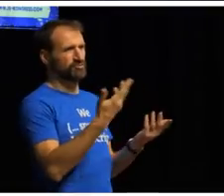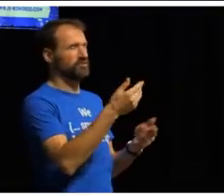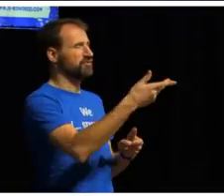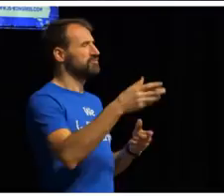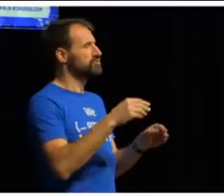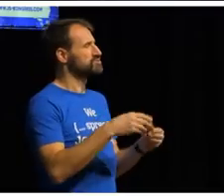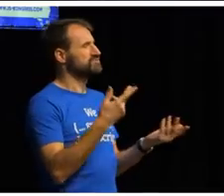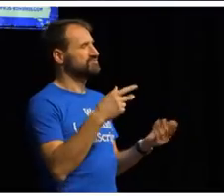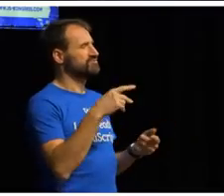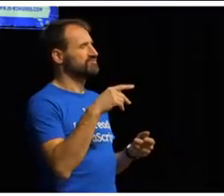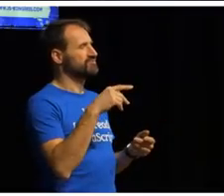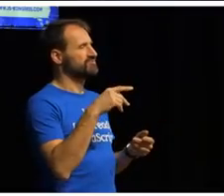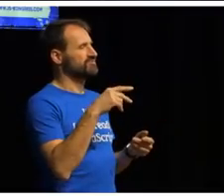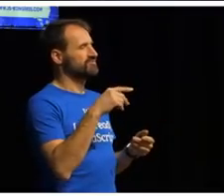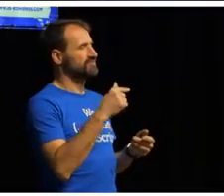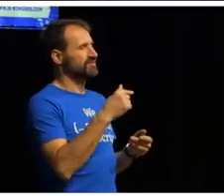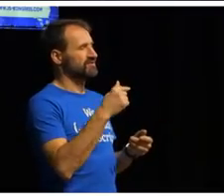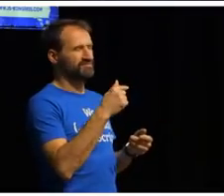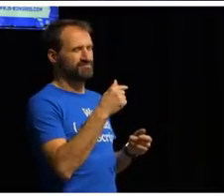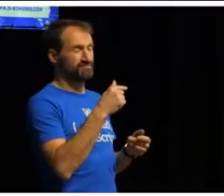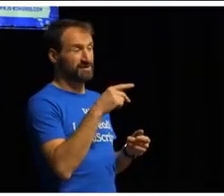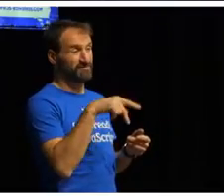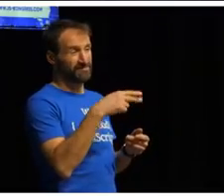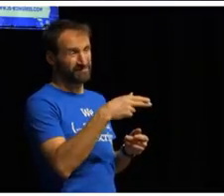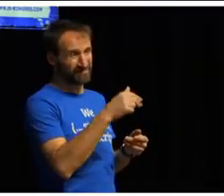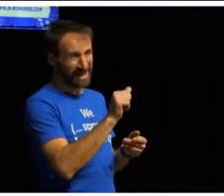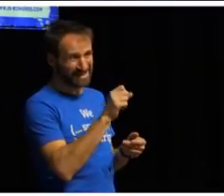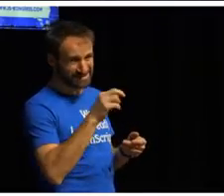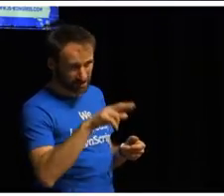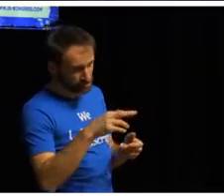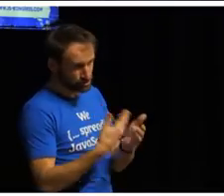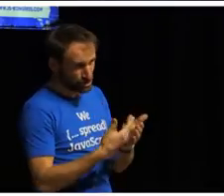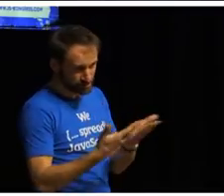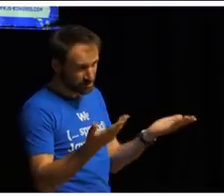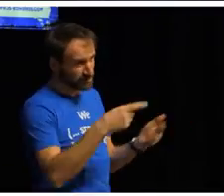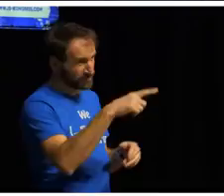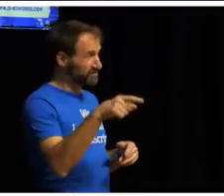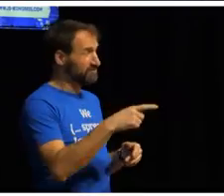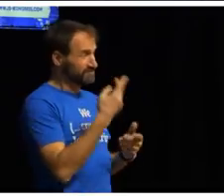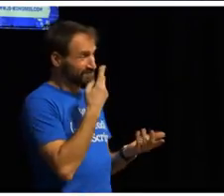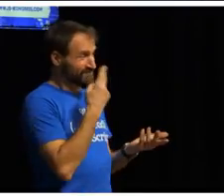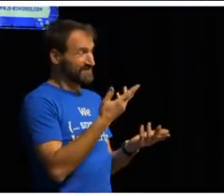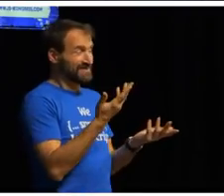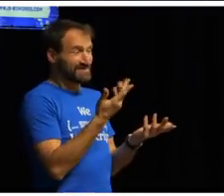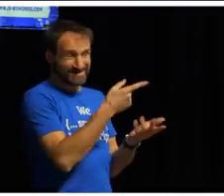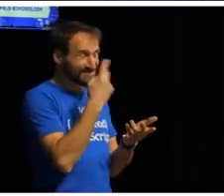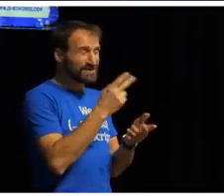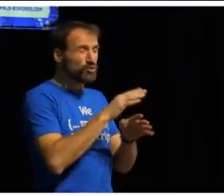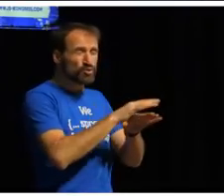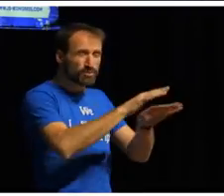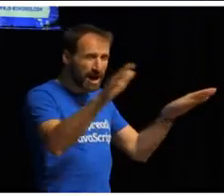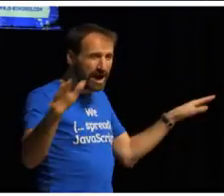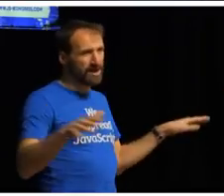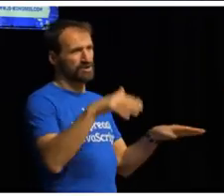use game AI. The only thing you have at your hand is JavaScript. So that means it's a zero installation thing. It's everywhere. So you can